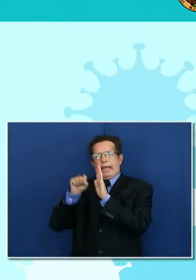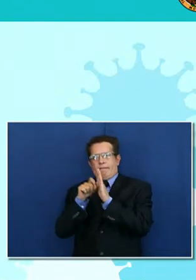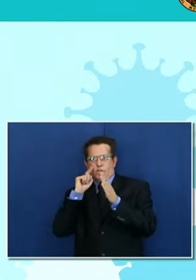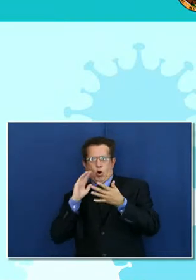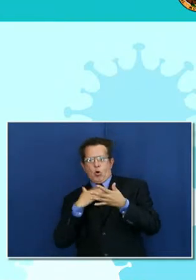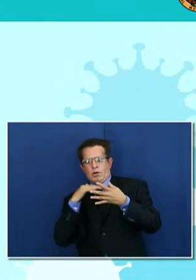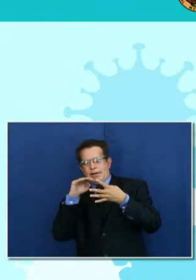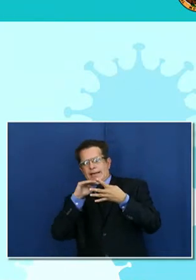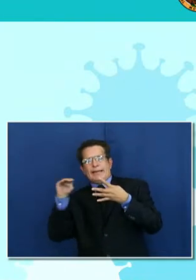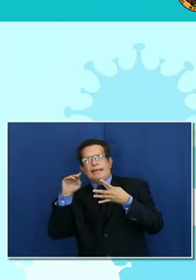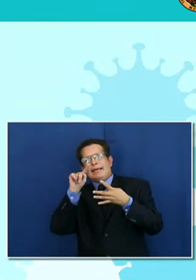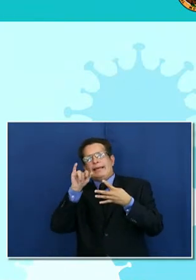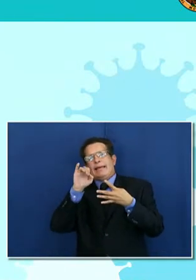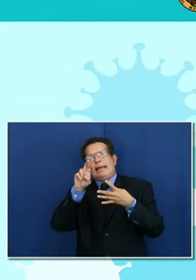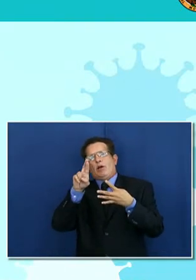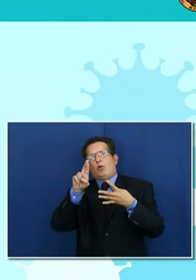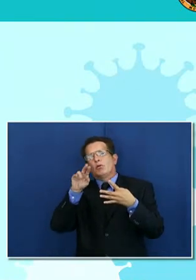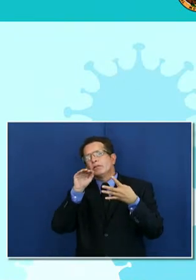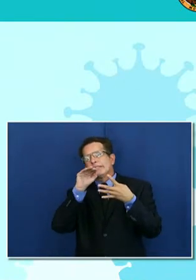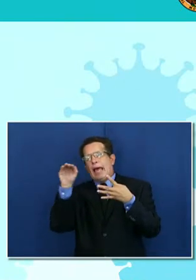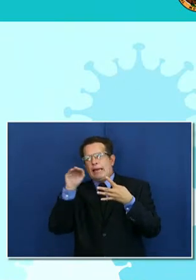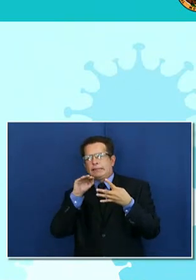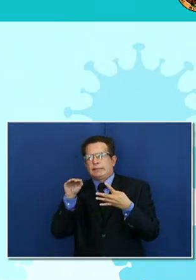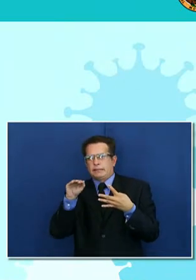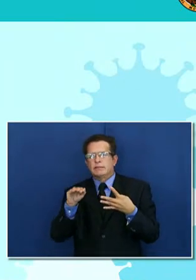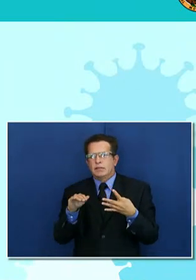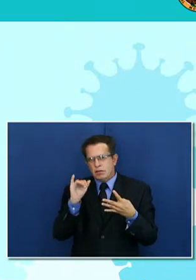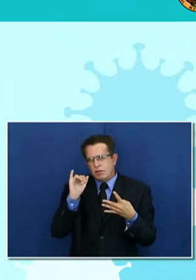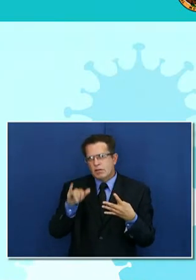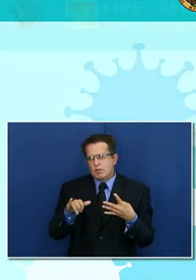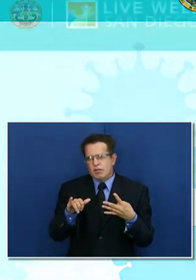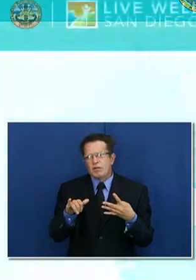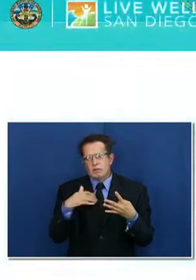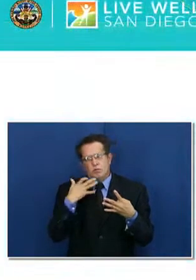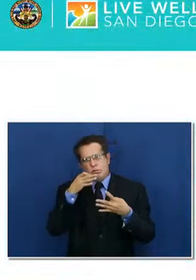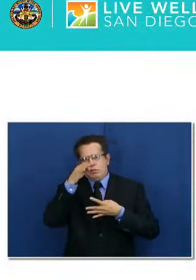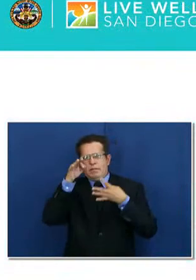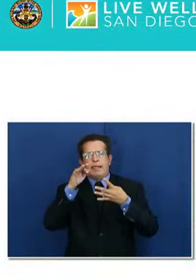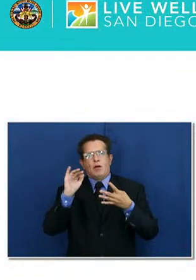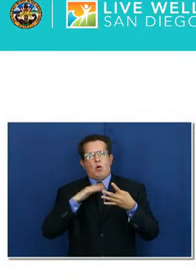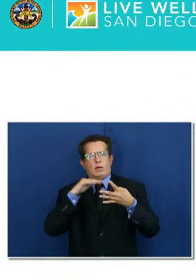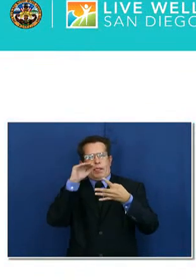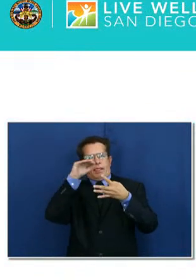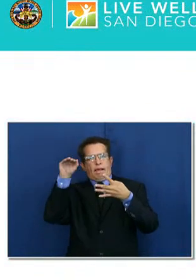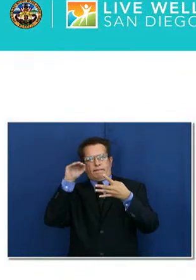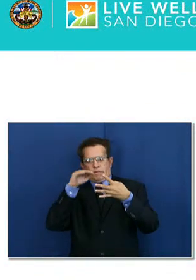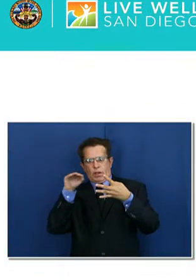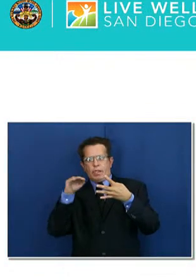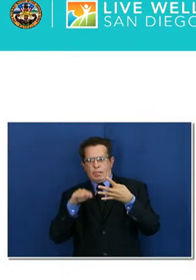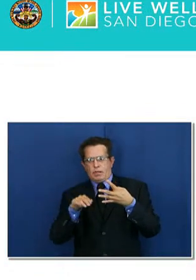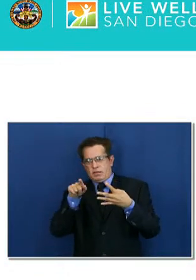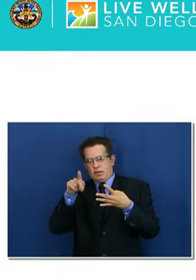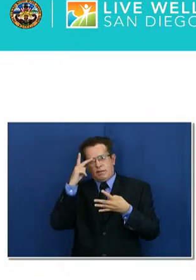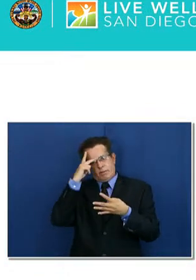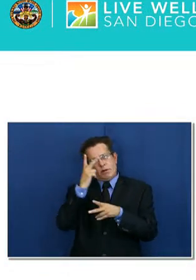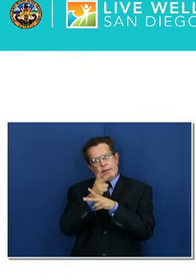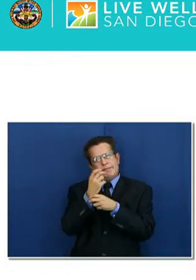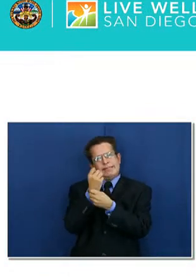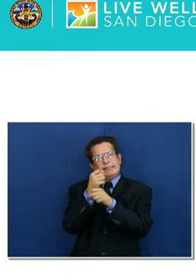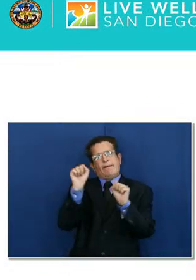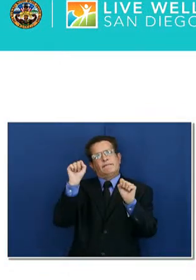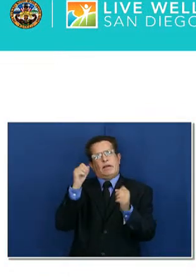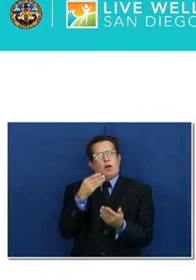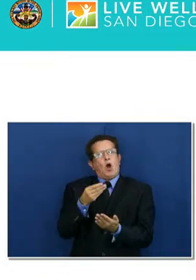status. And speaking of our tier status, in the next slide, moving to the state's blueprint for a safer